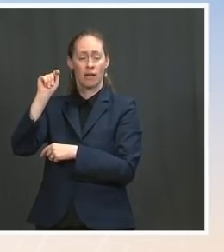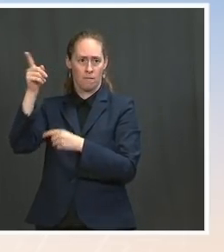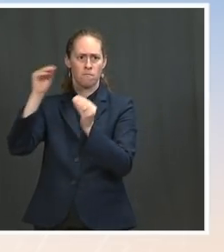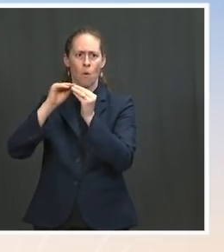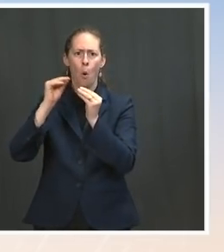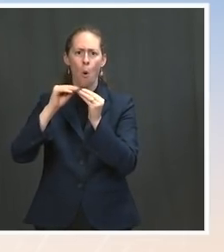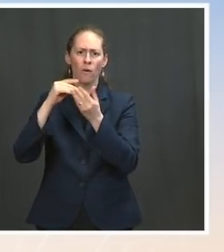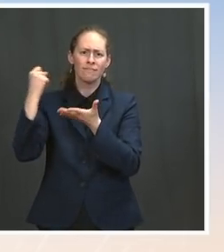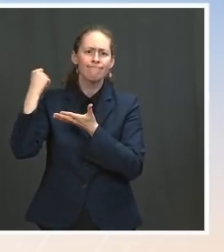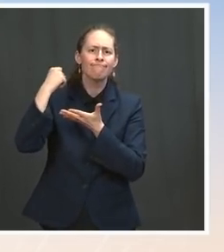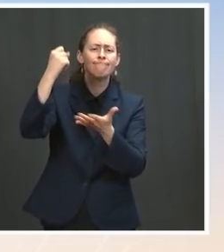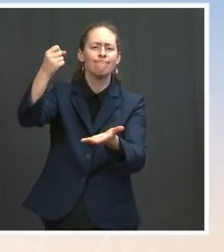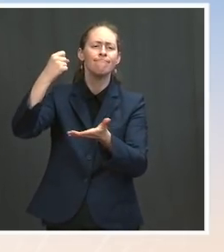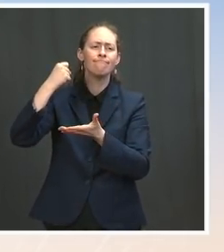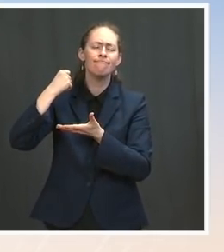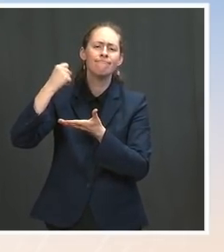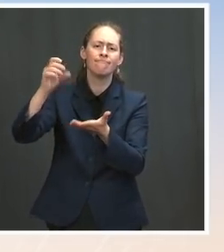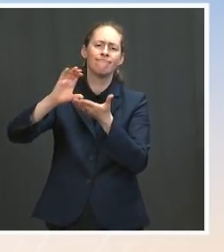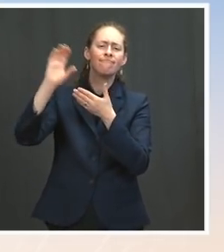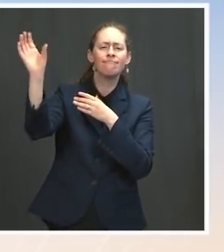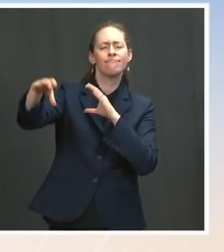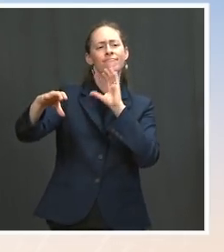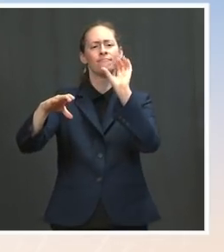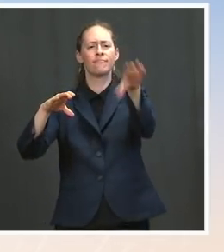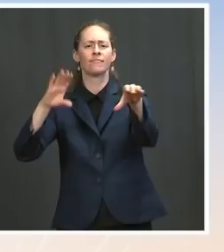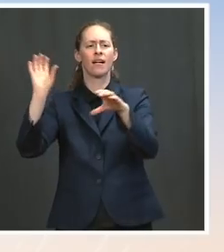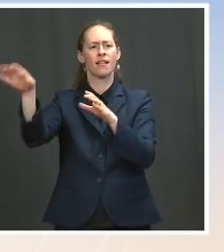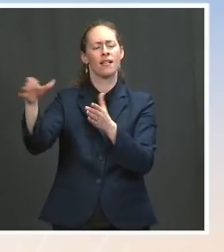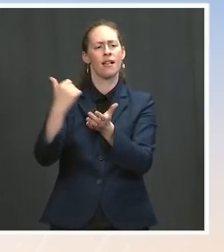American Families Plan, which he proposed, we still need to get it, of course,